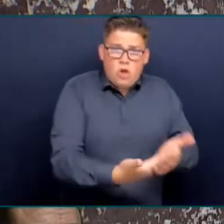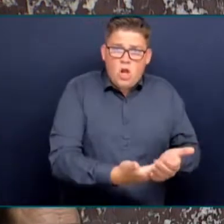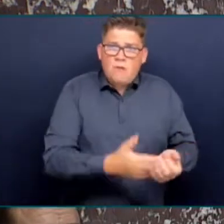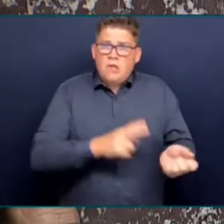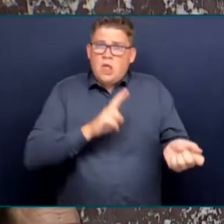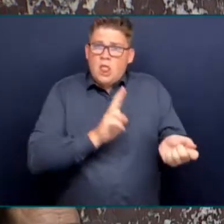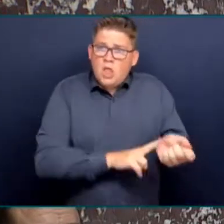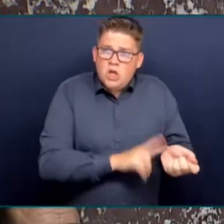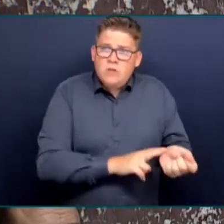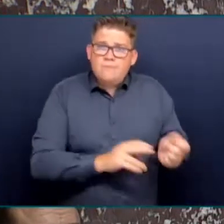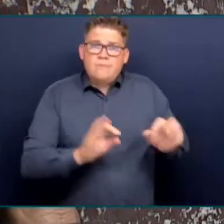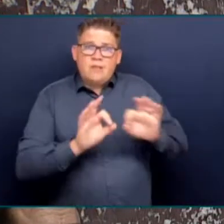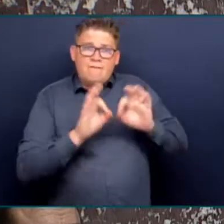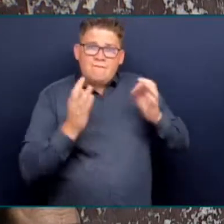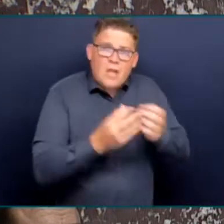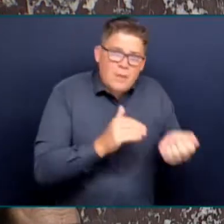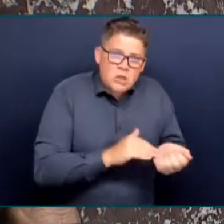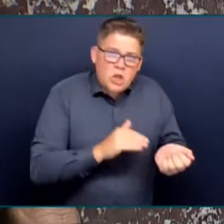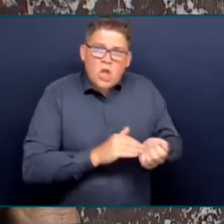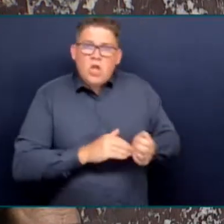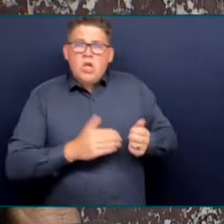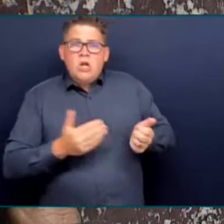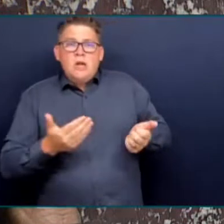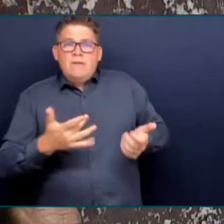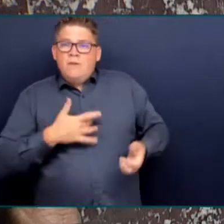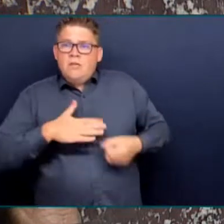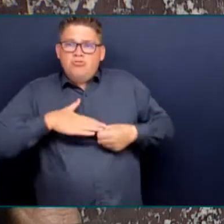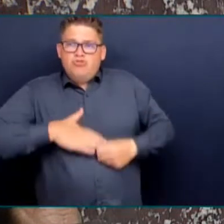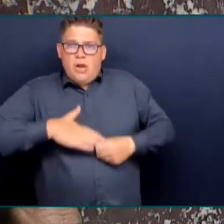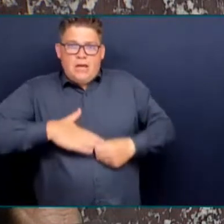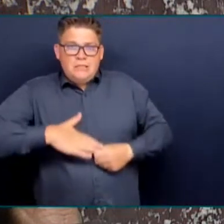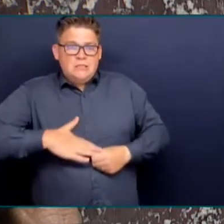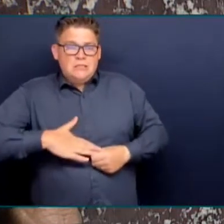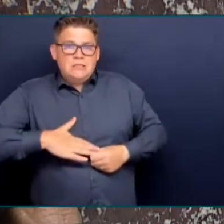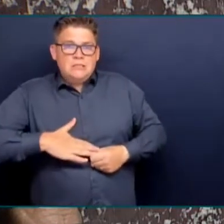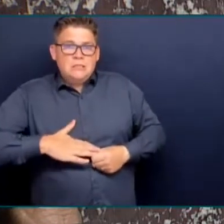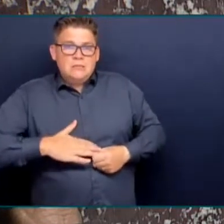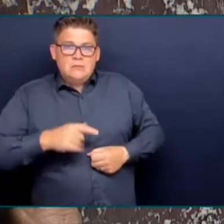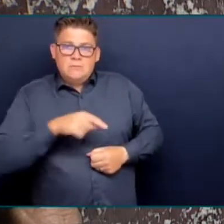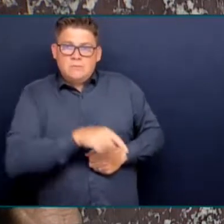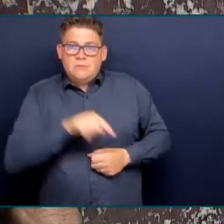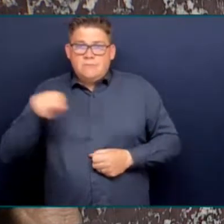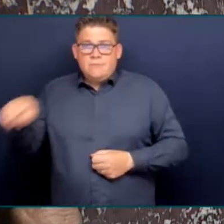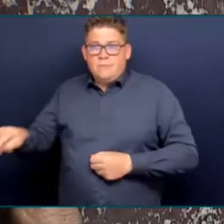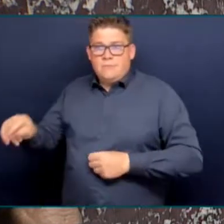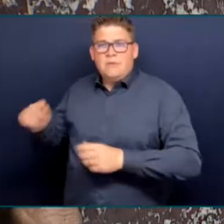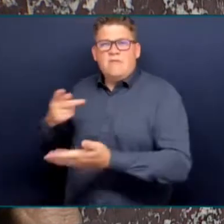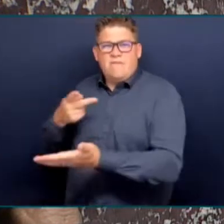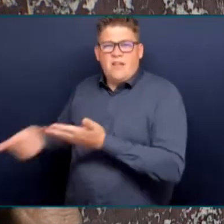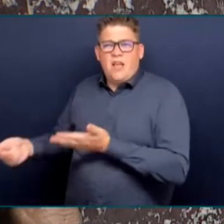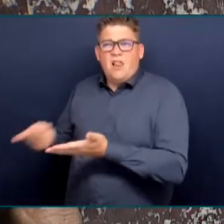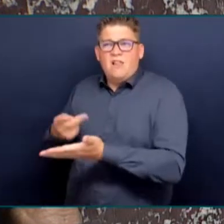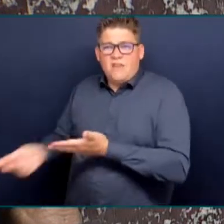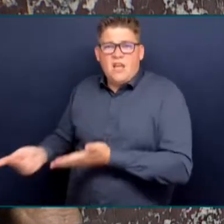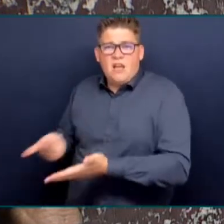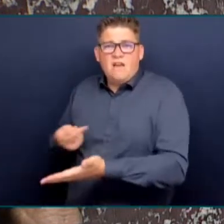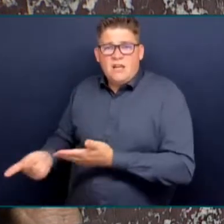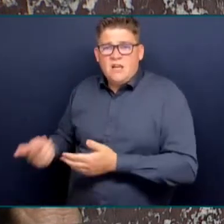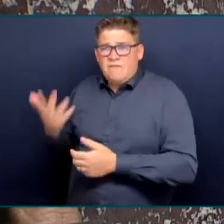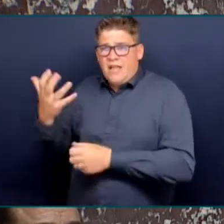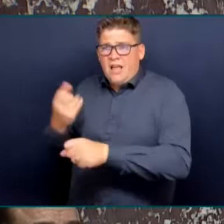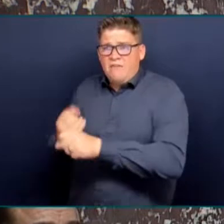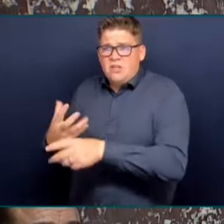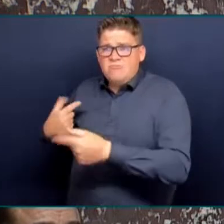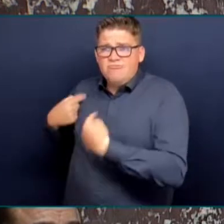the stress under this minister's failure over the last 5 years of the healthcare system. When will this minister